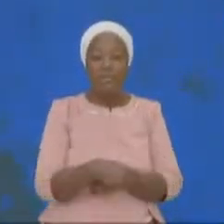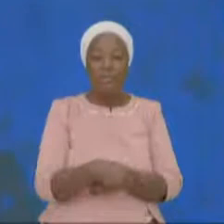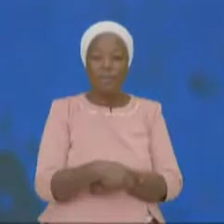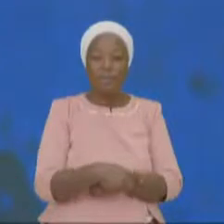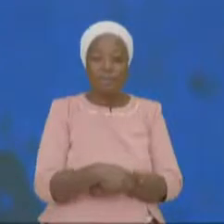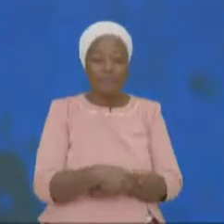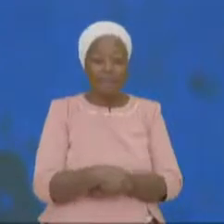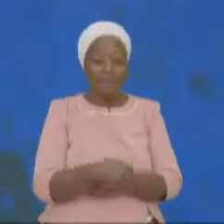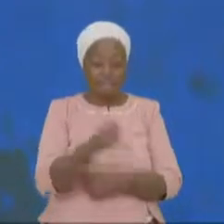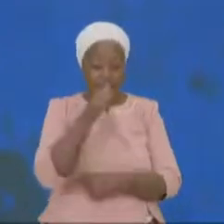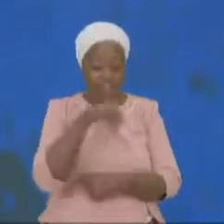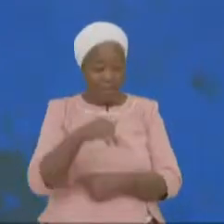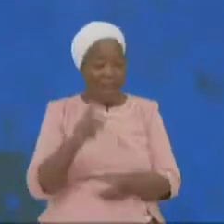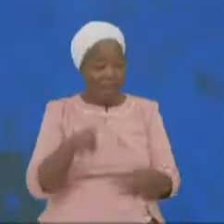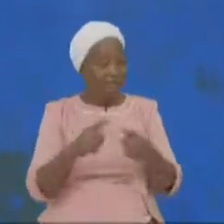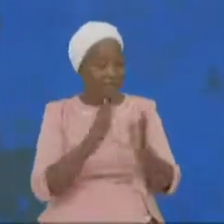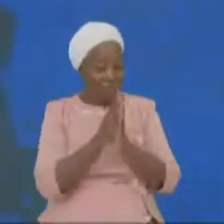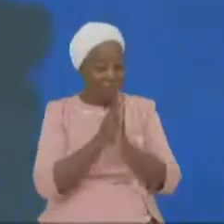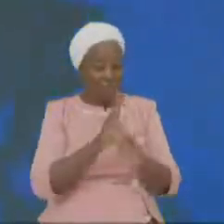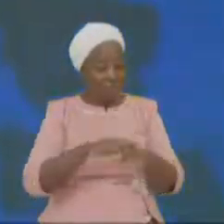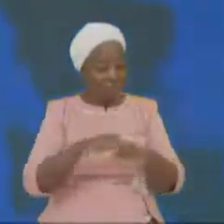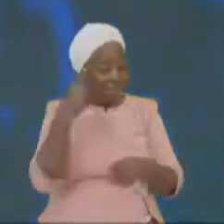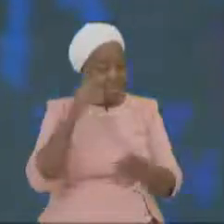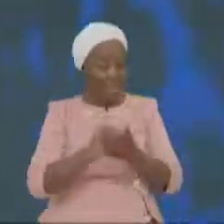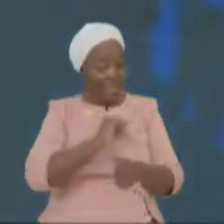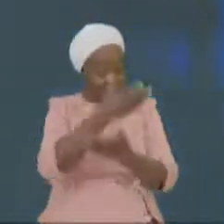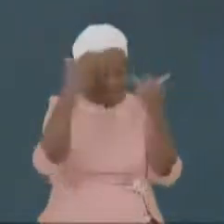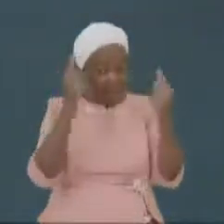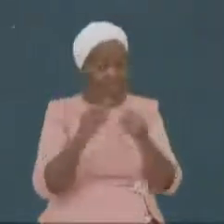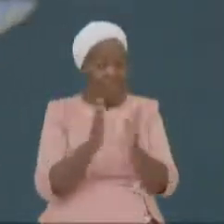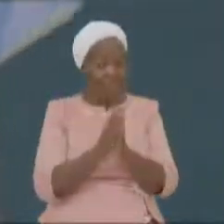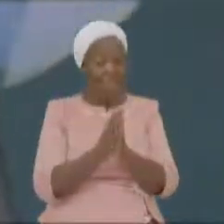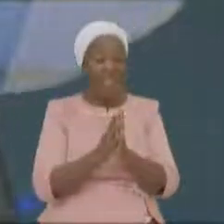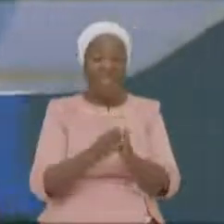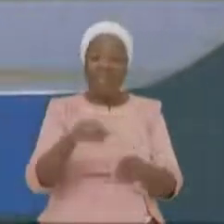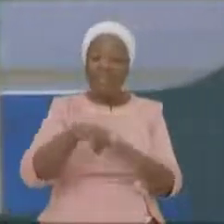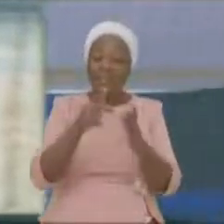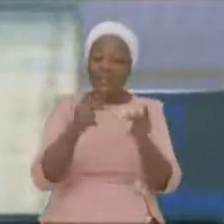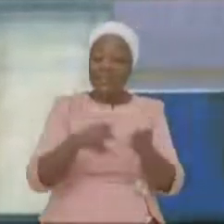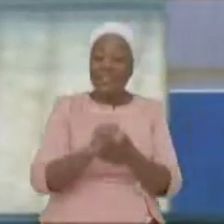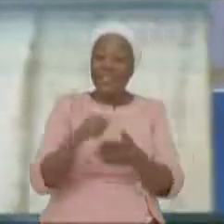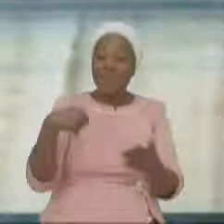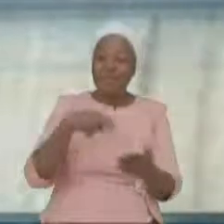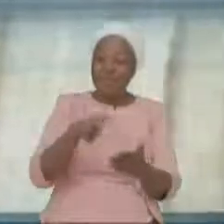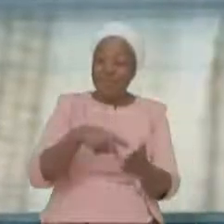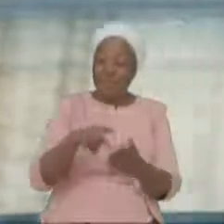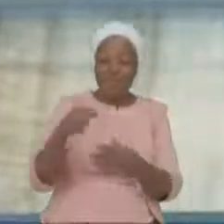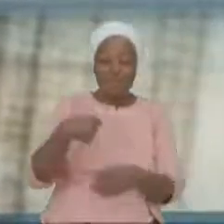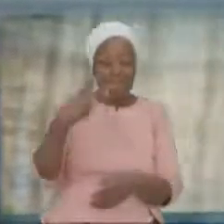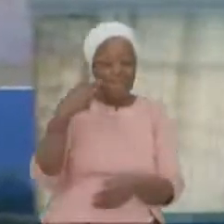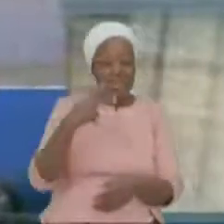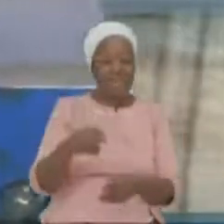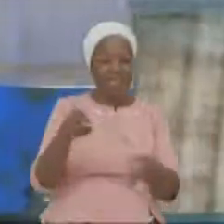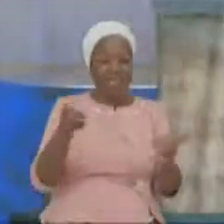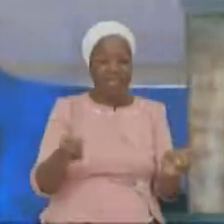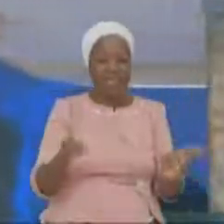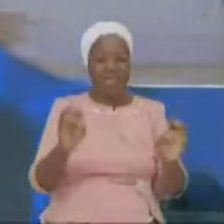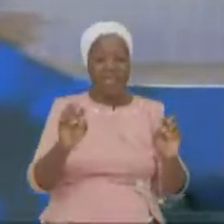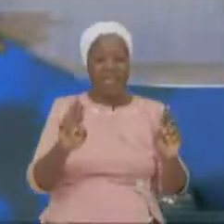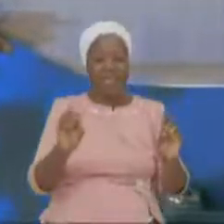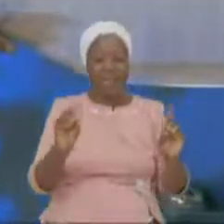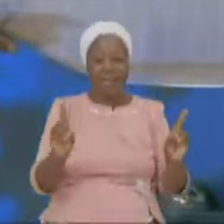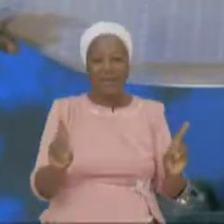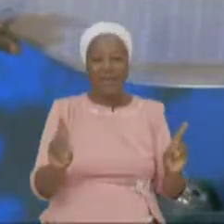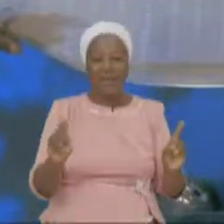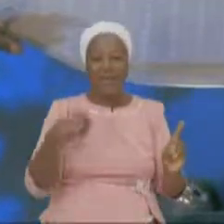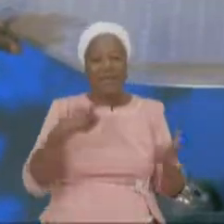I'm still going to pray, don't think I forgot. In the passage we'll read, we'll see Herod, but I